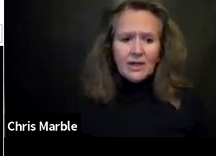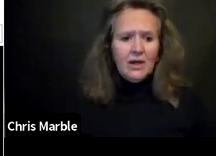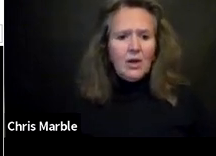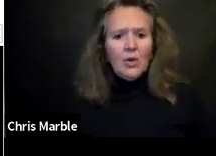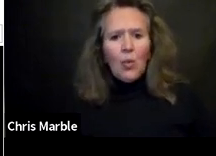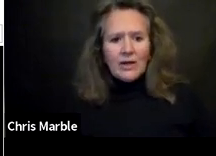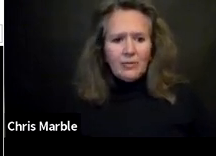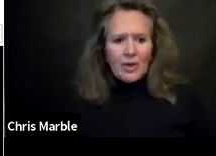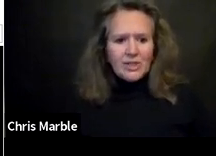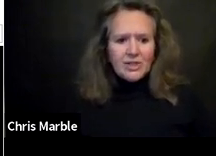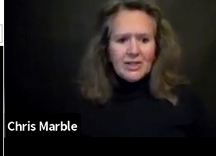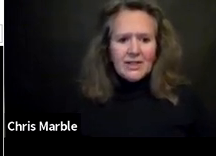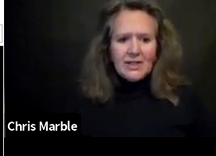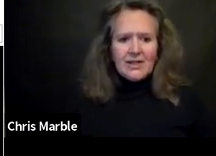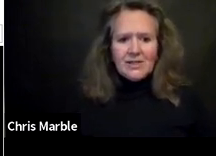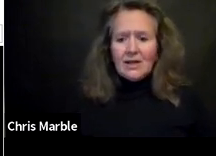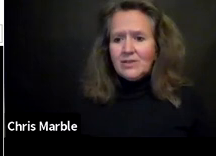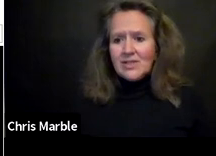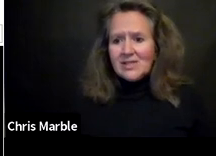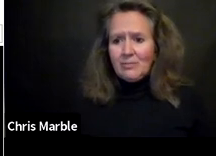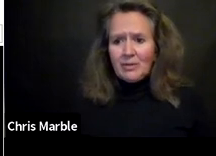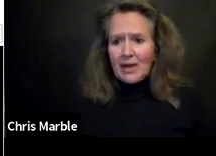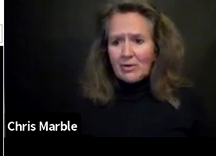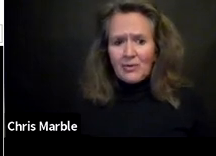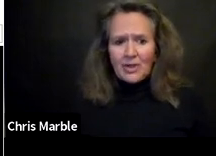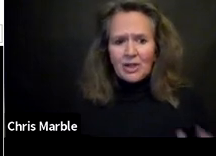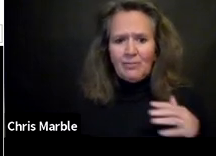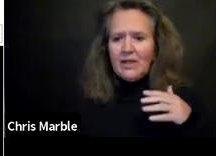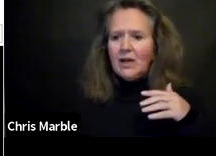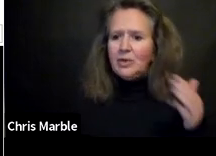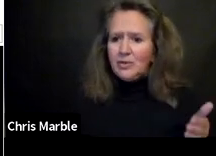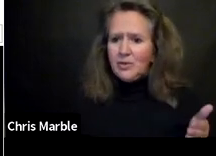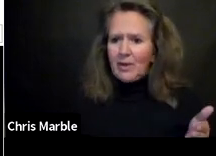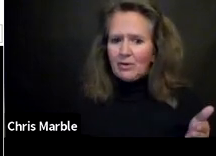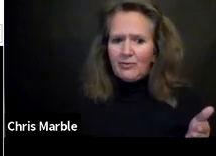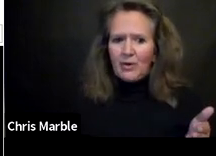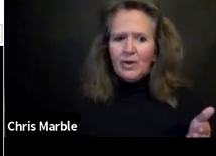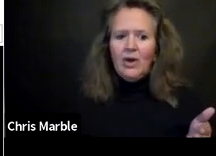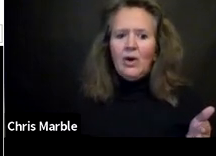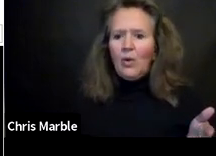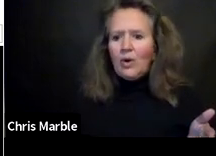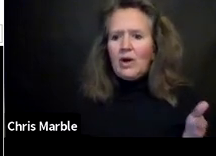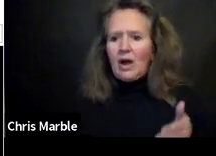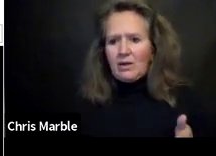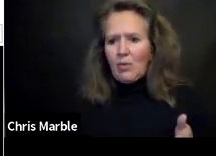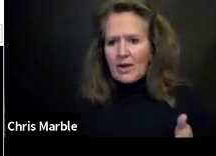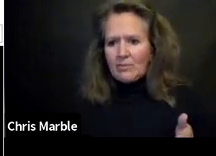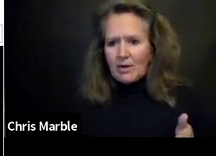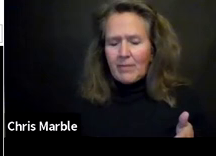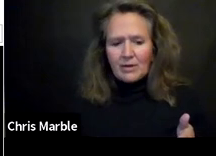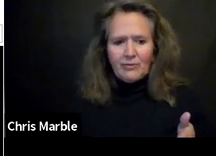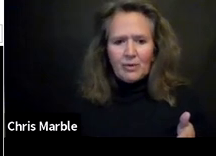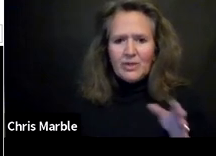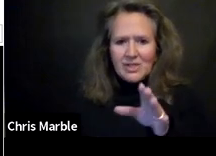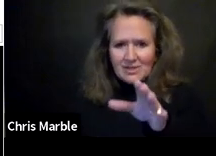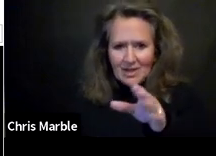hard of hearing, one of which is just a simple microphone. It could be a Bluetooth microphone or a hardwired